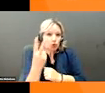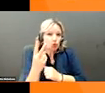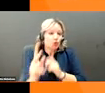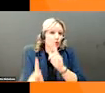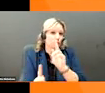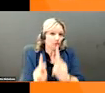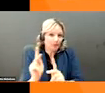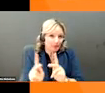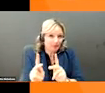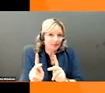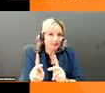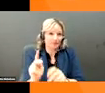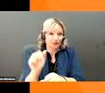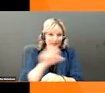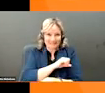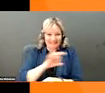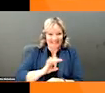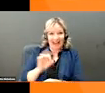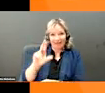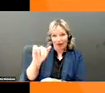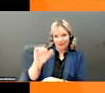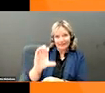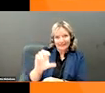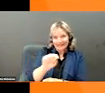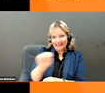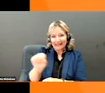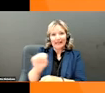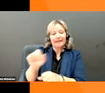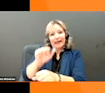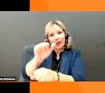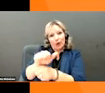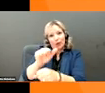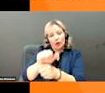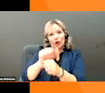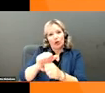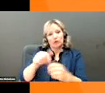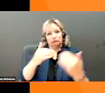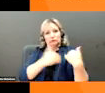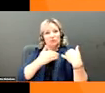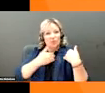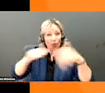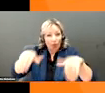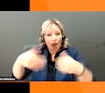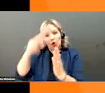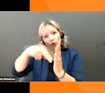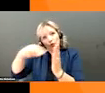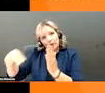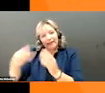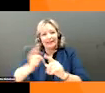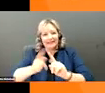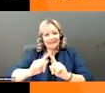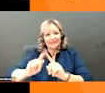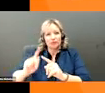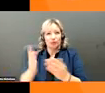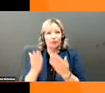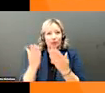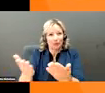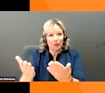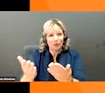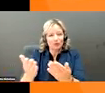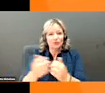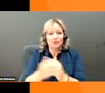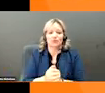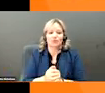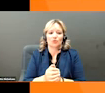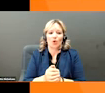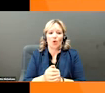day for a year, giving about 45 minutes a day to each proposal. So you want to make their